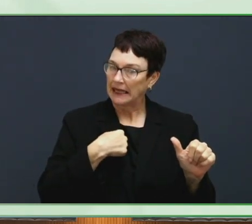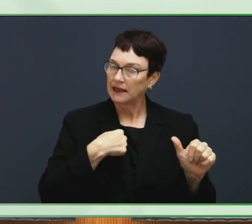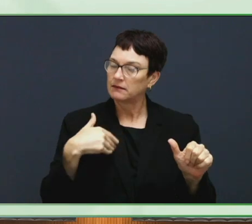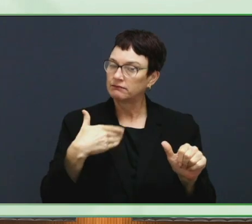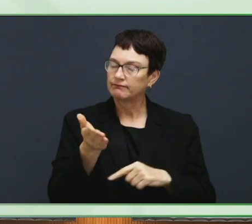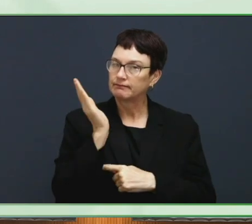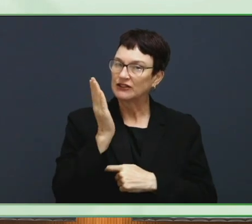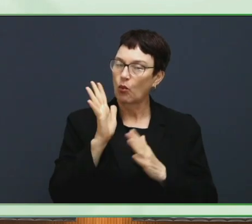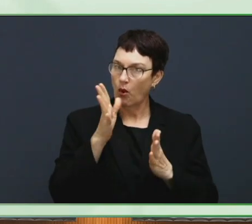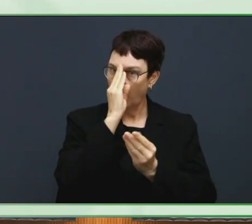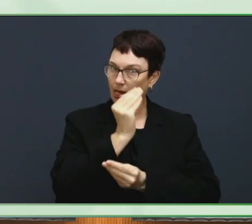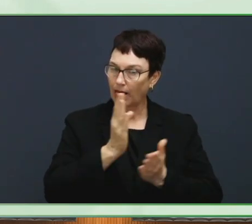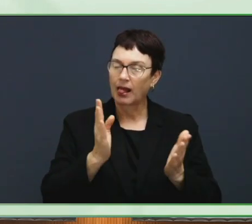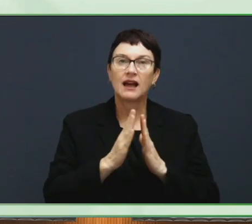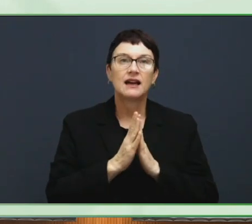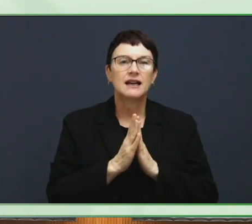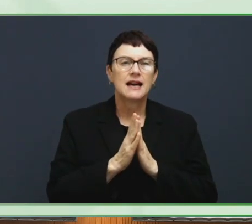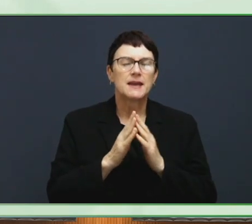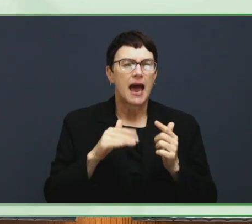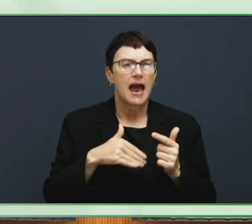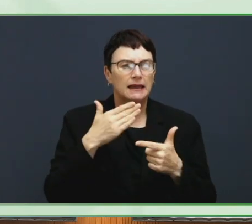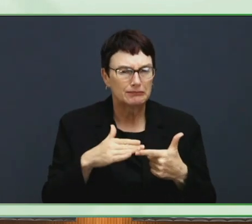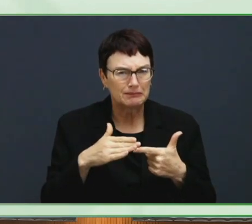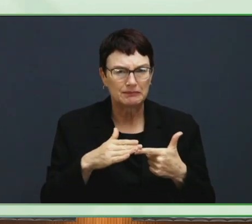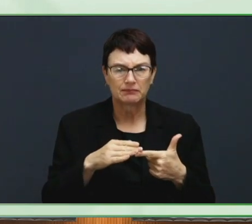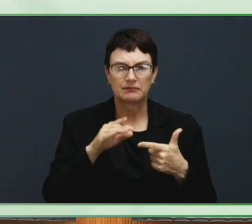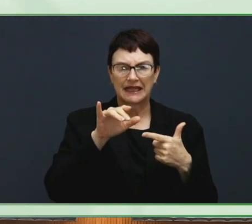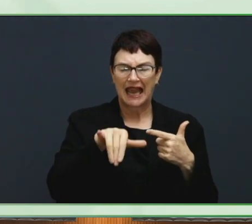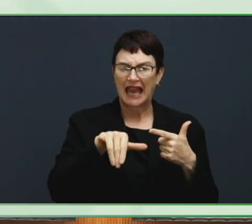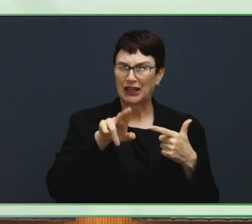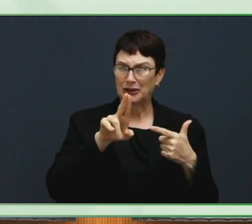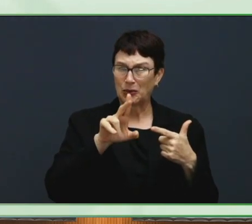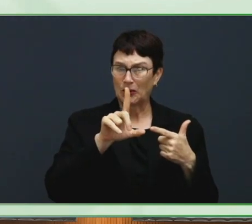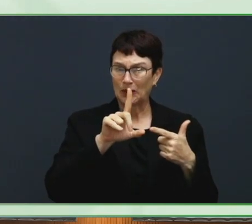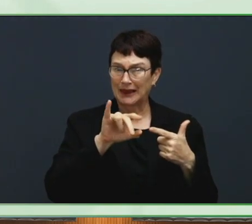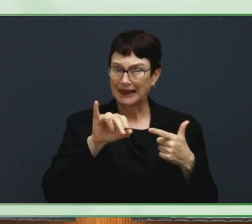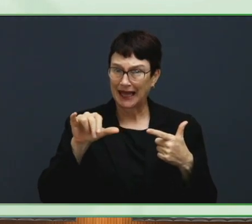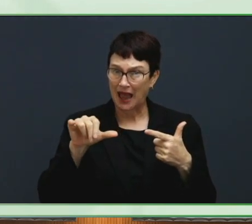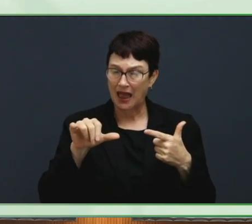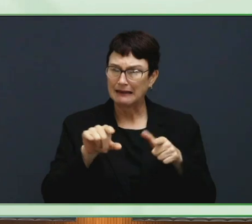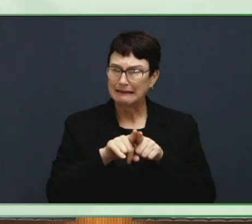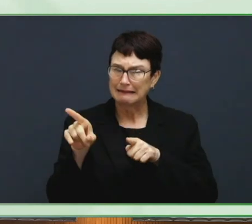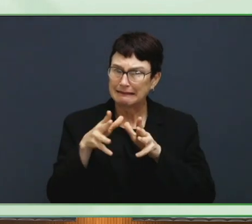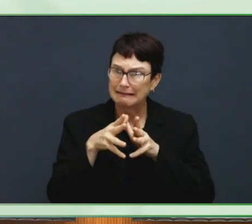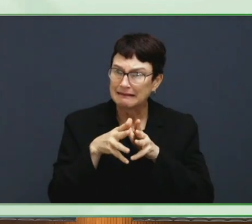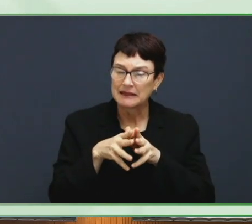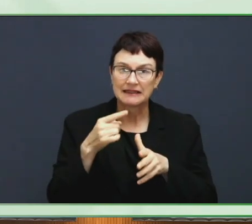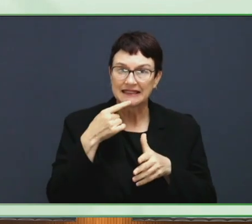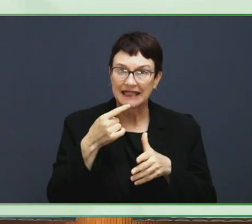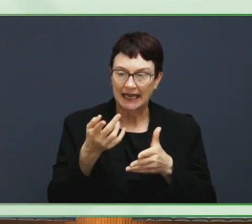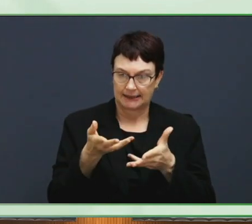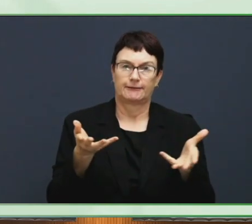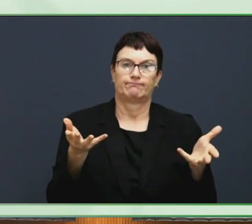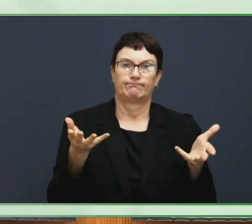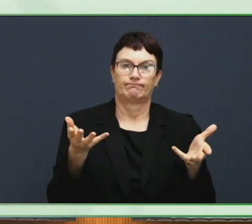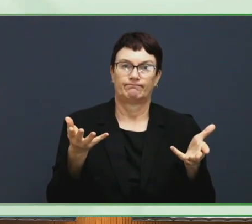to Yuliia, and you were saying that all of a sudden you found yourself in